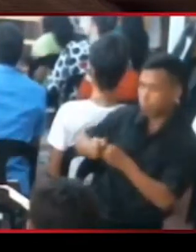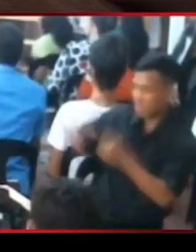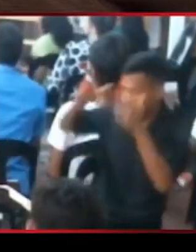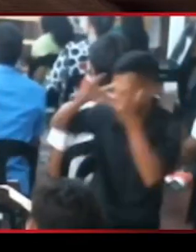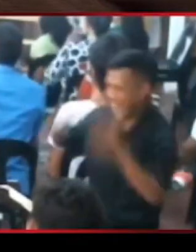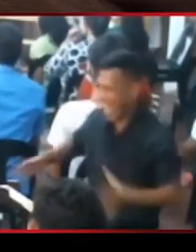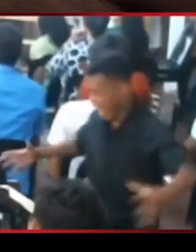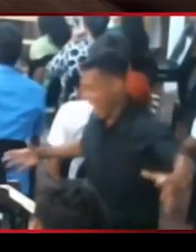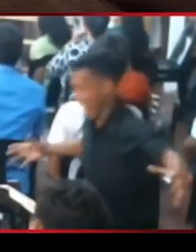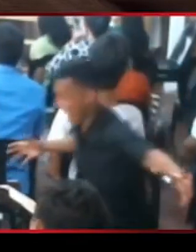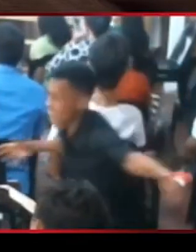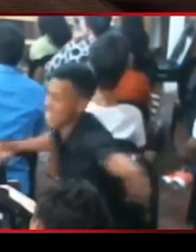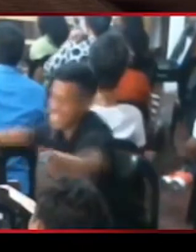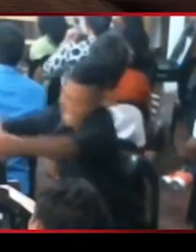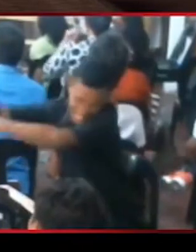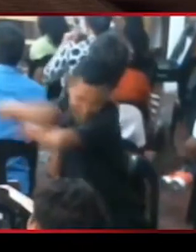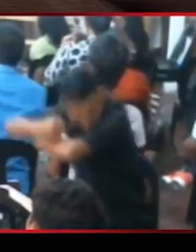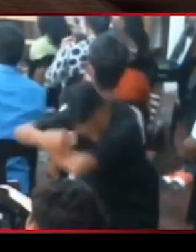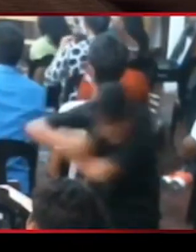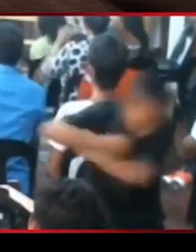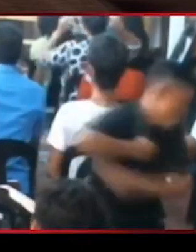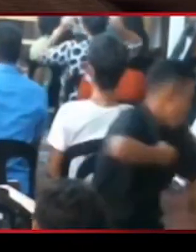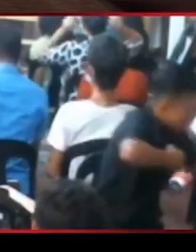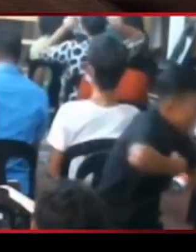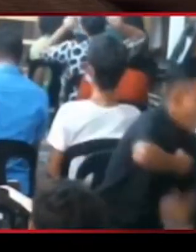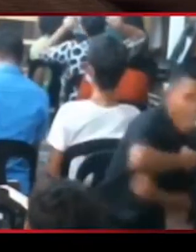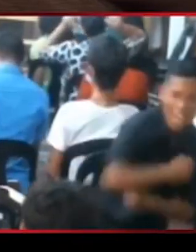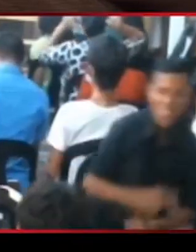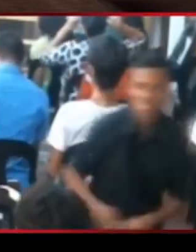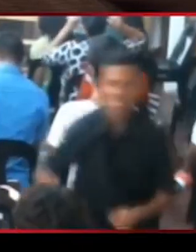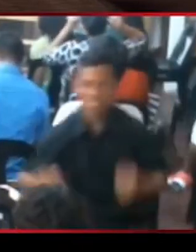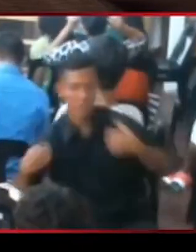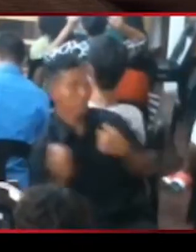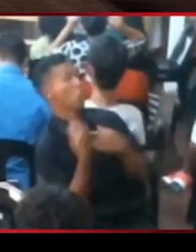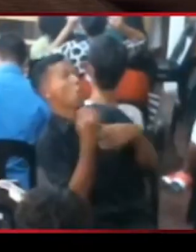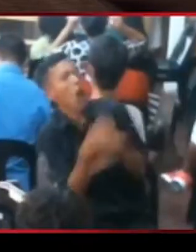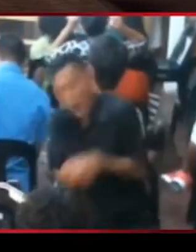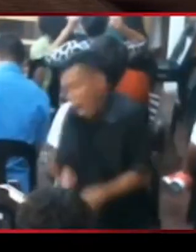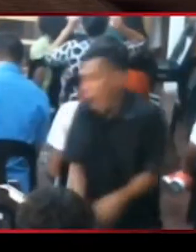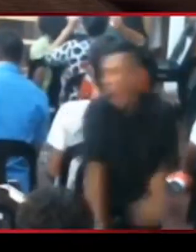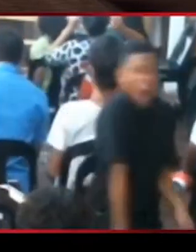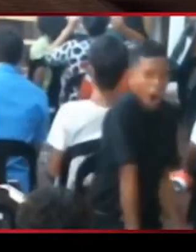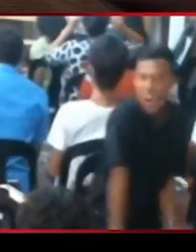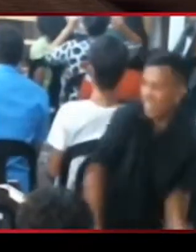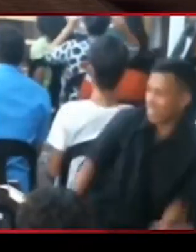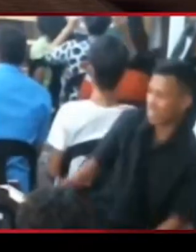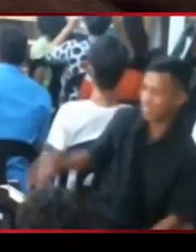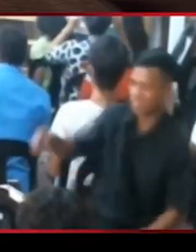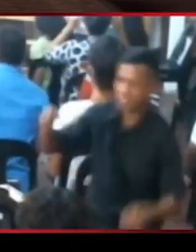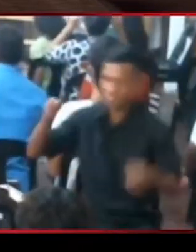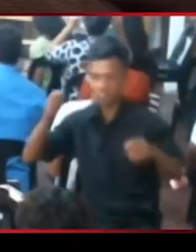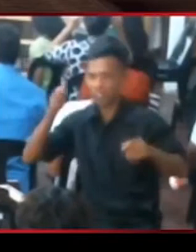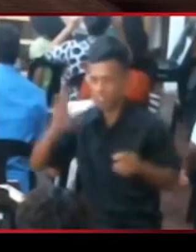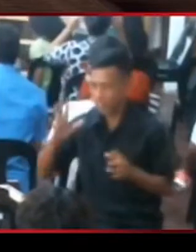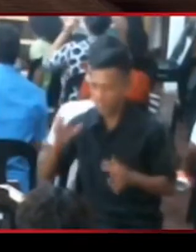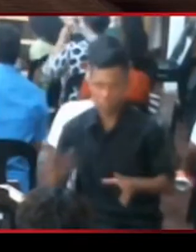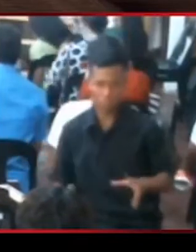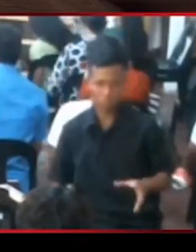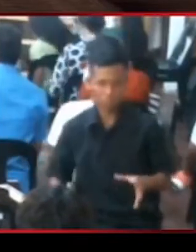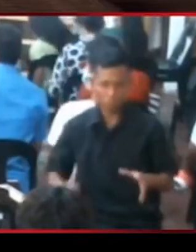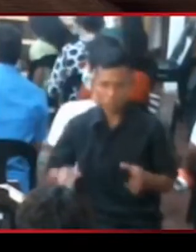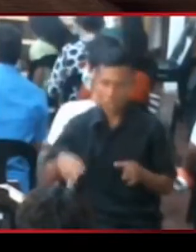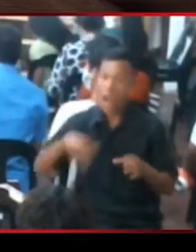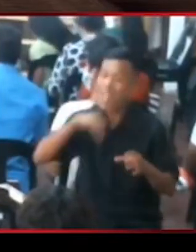I am again inside the will of God, and in verse 25, and I want to look into the perfect law